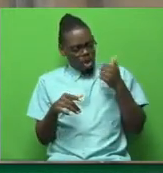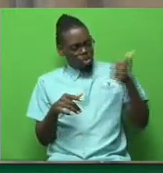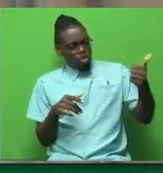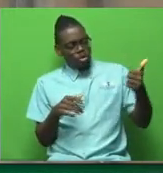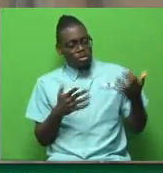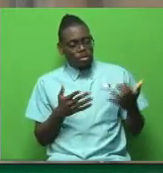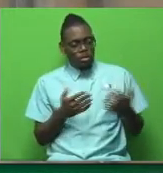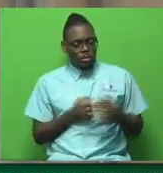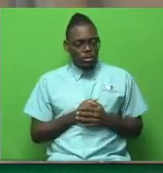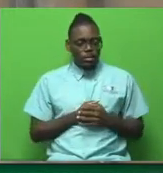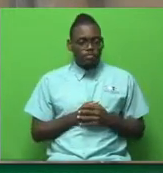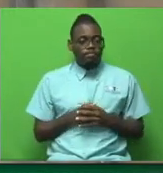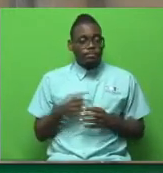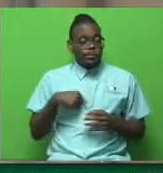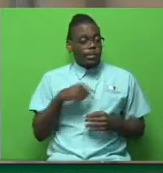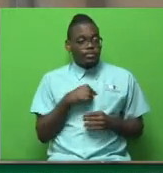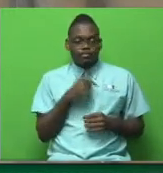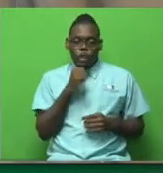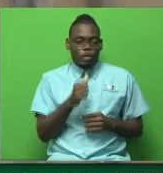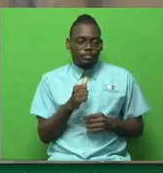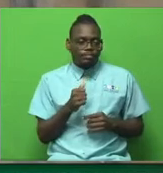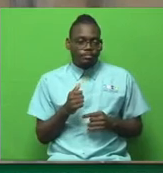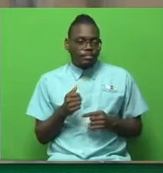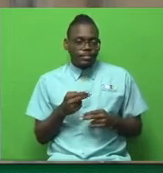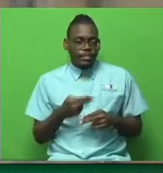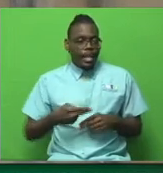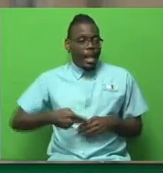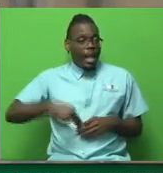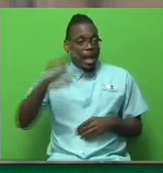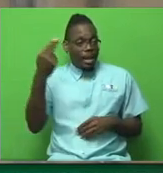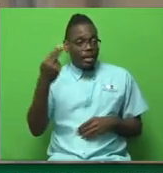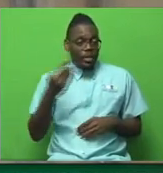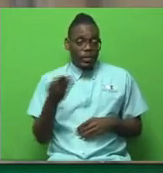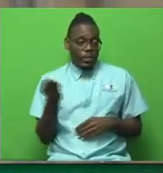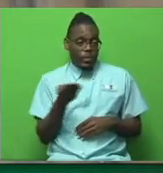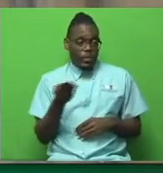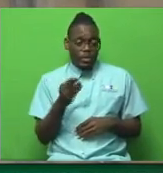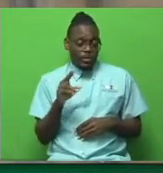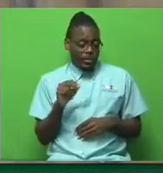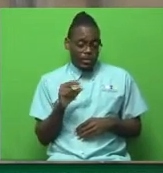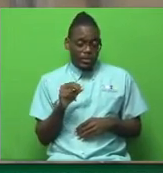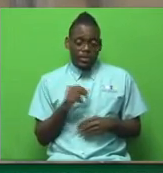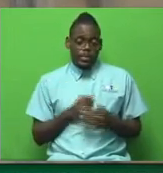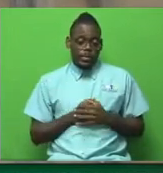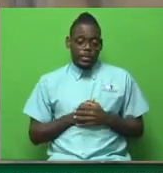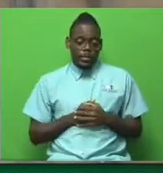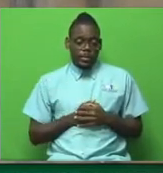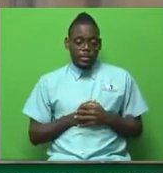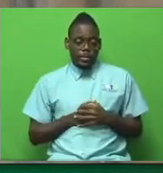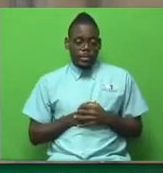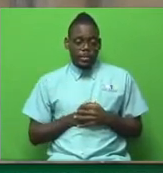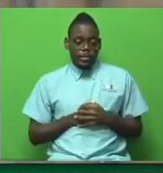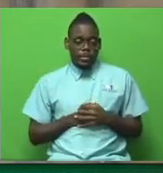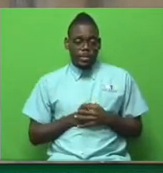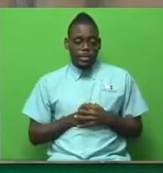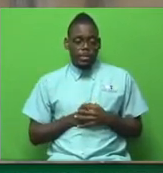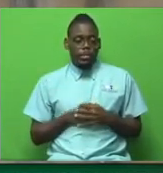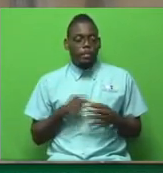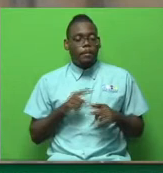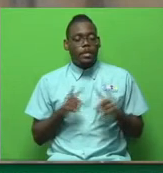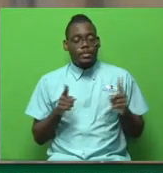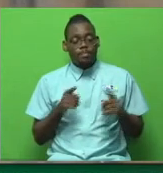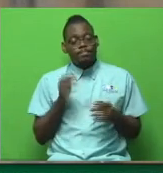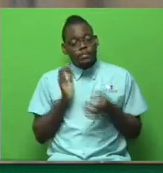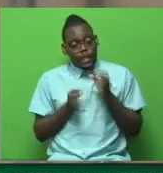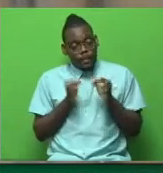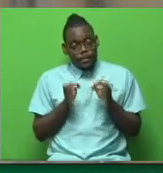the top of the covert debt ranking nowhere near but if ever the UNC comes